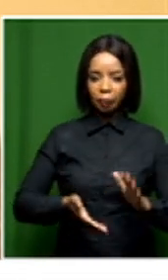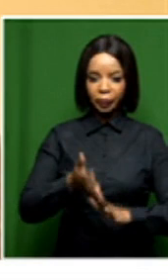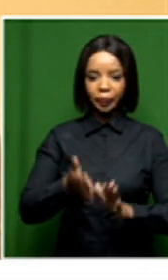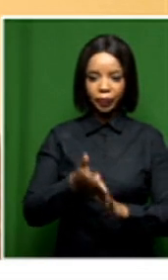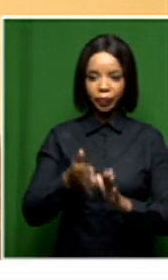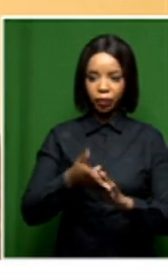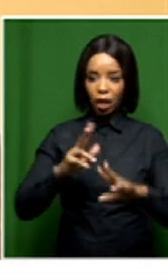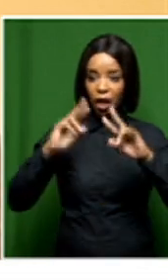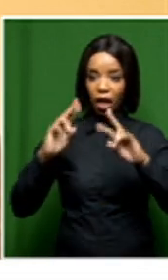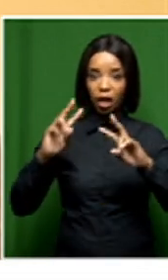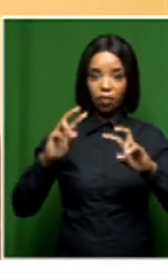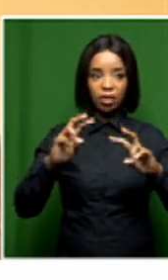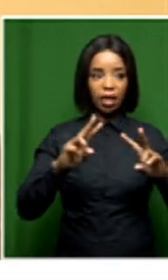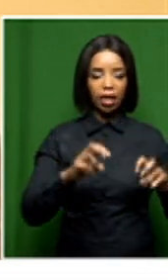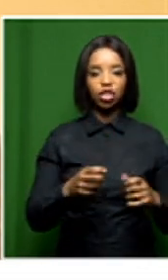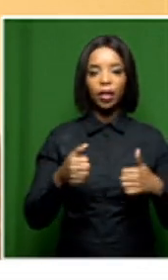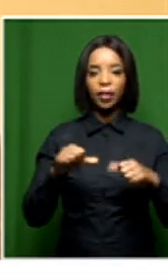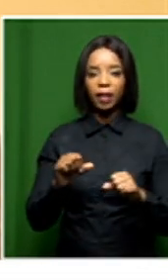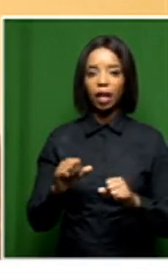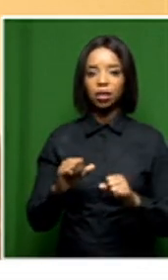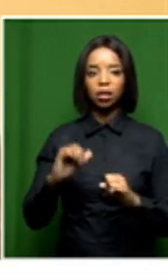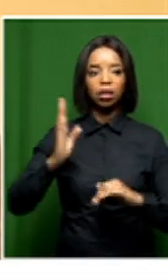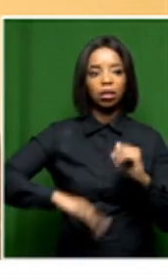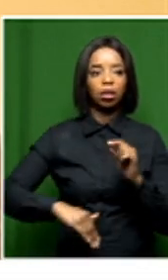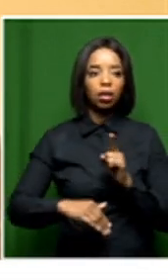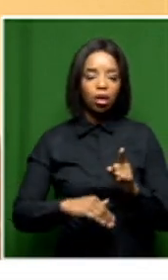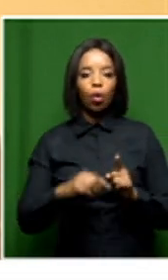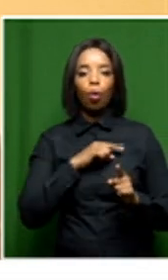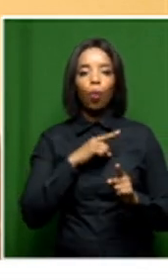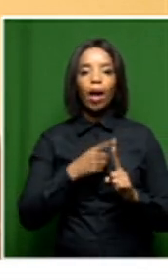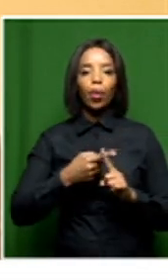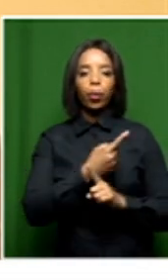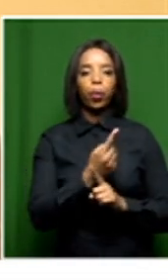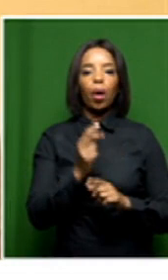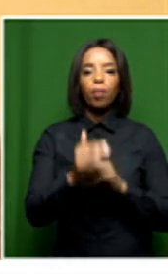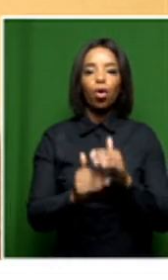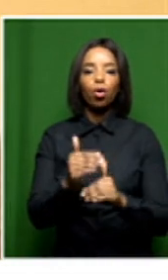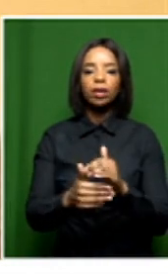investigated, there's litigation in terms of you not having followed processes. But when there's